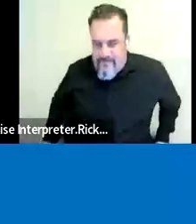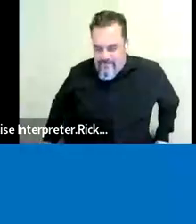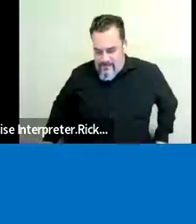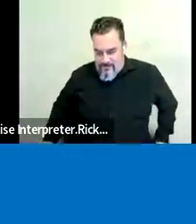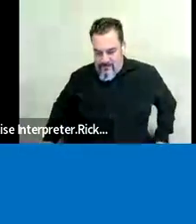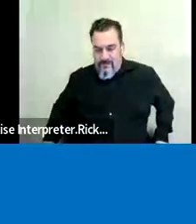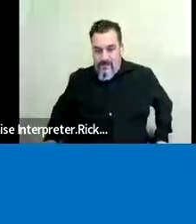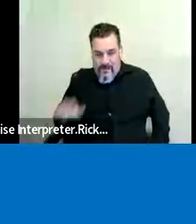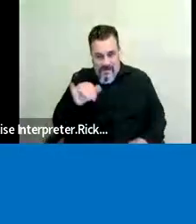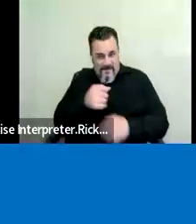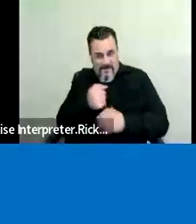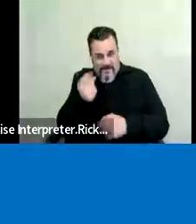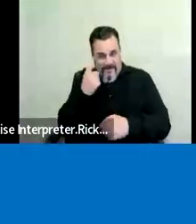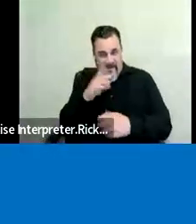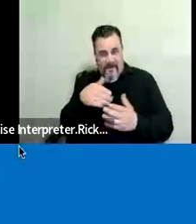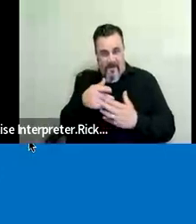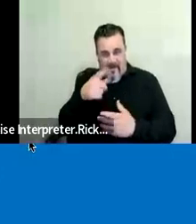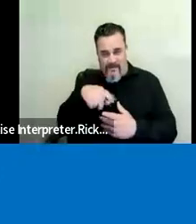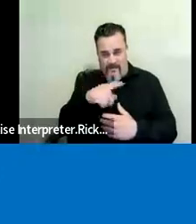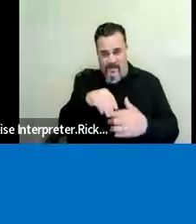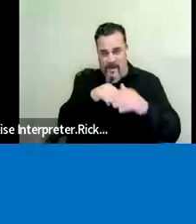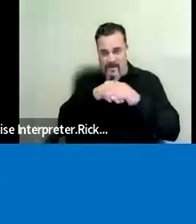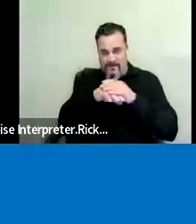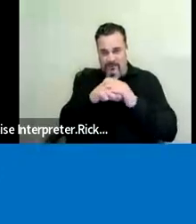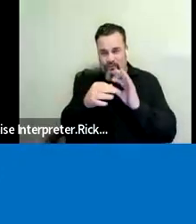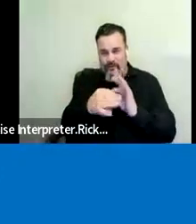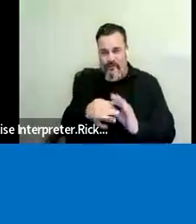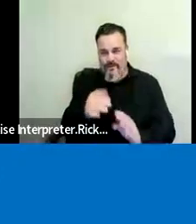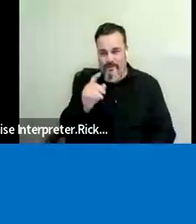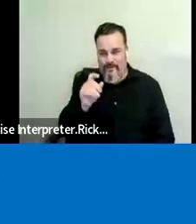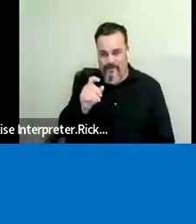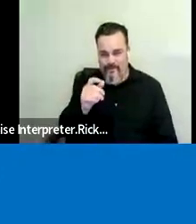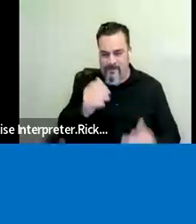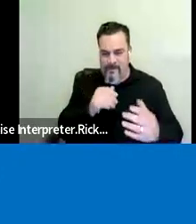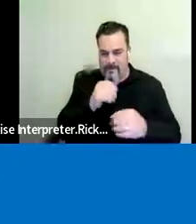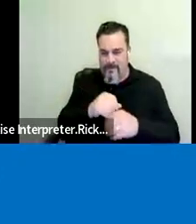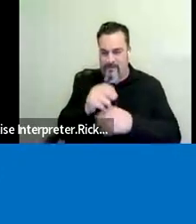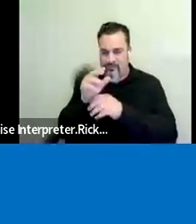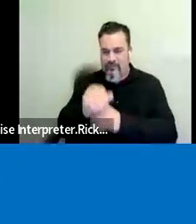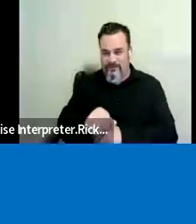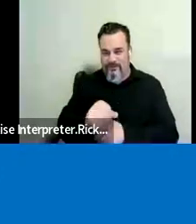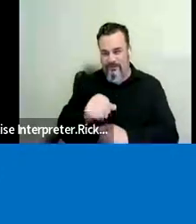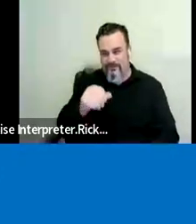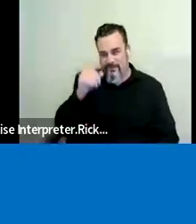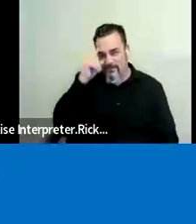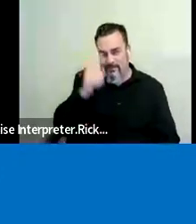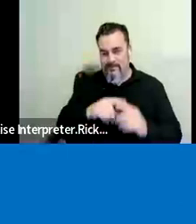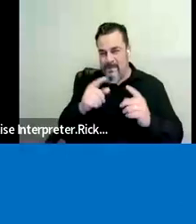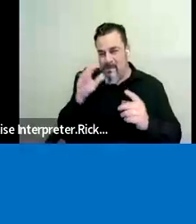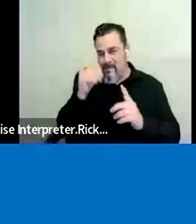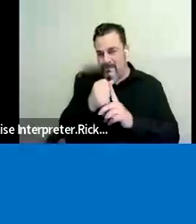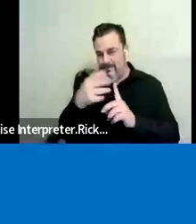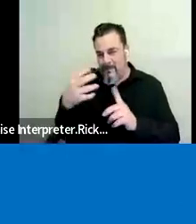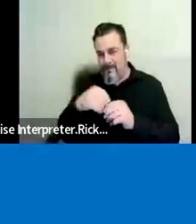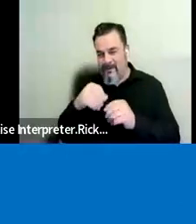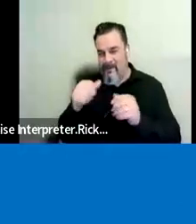Does it make sense that all of these pieces are access related? Maybe not in the traditional sense, but hopefully it's expanding the way that you're